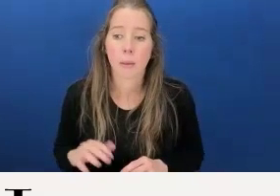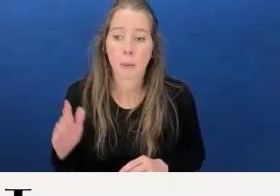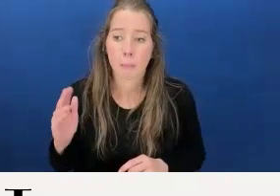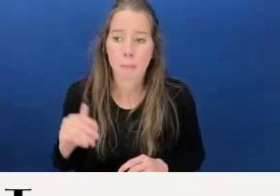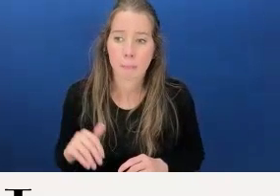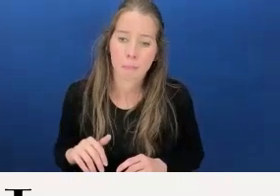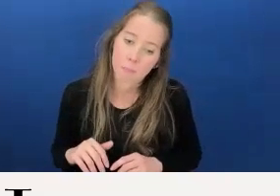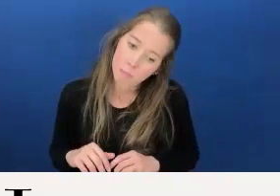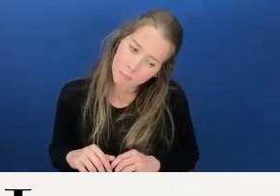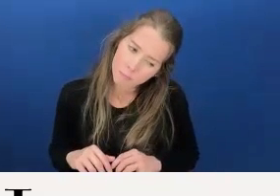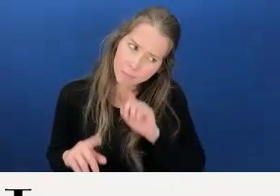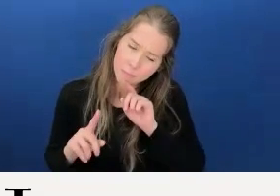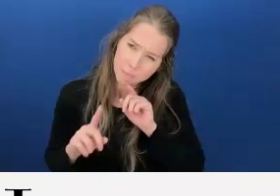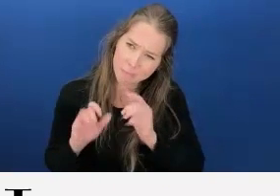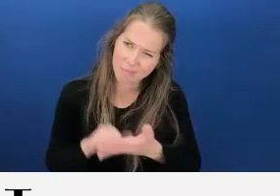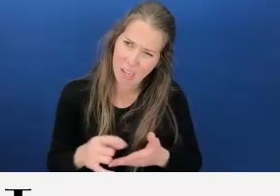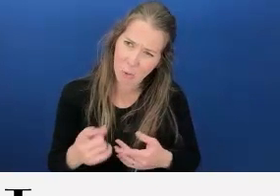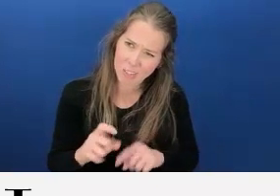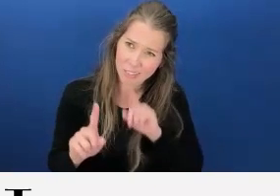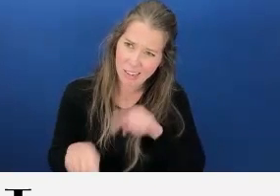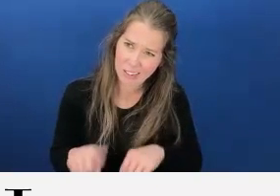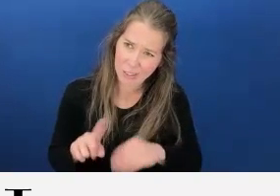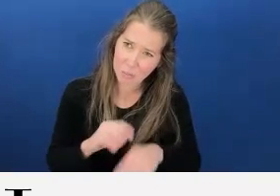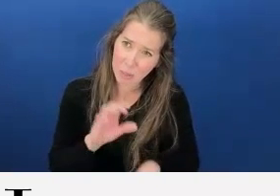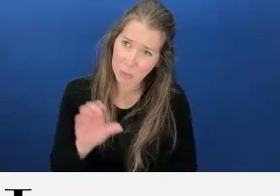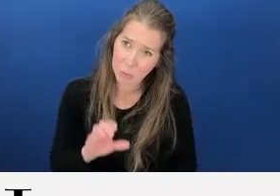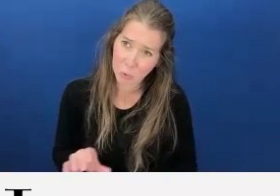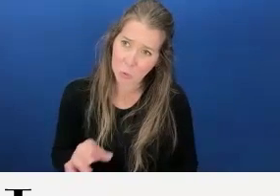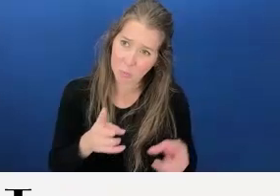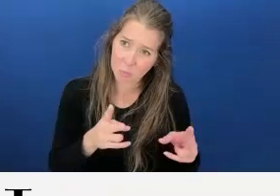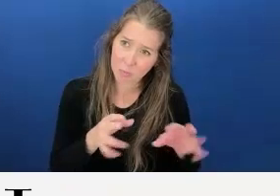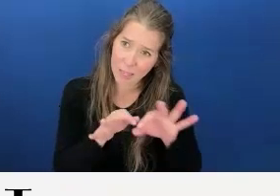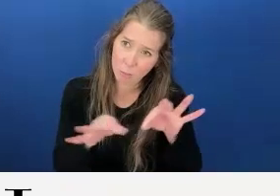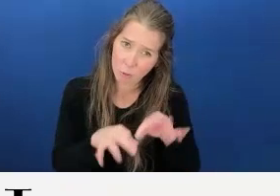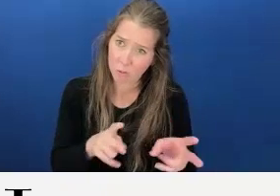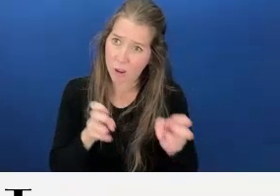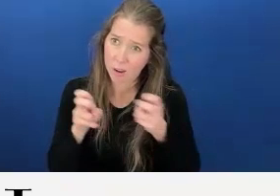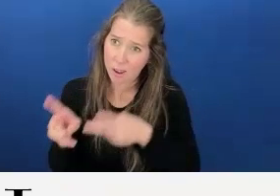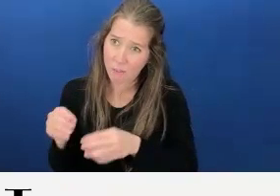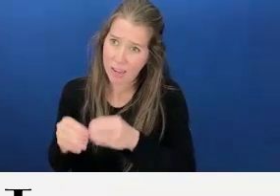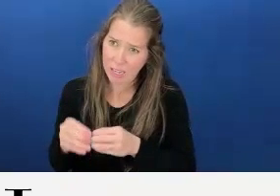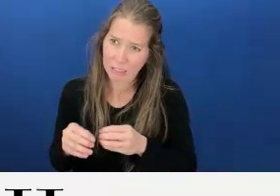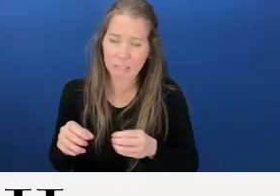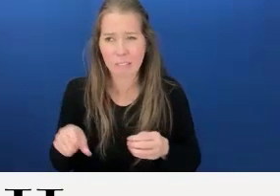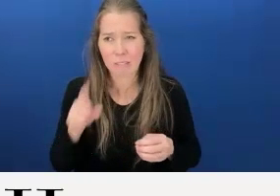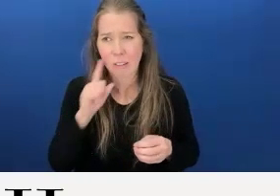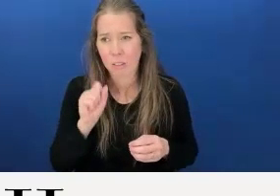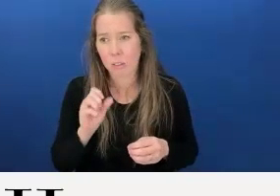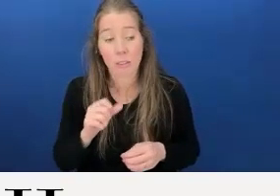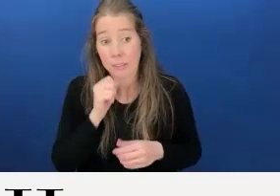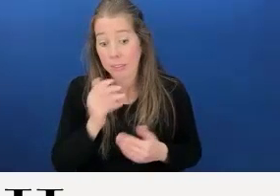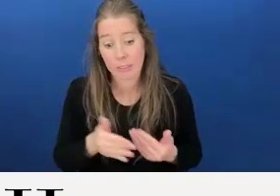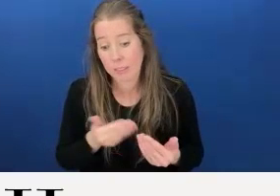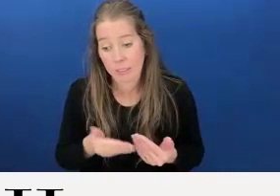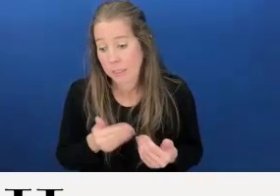I don't think that, did we answer their question about Zoom? Taking it out, editing it, and all that. Yeah. No easy way,